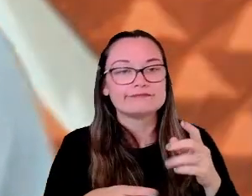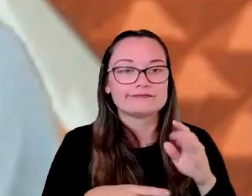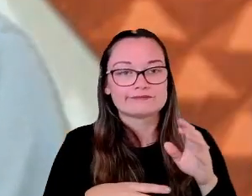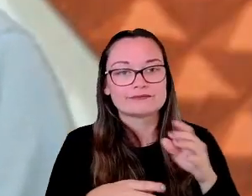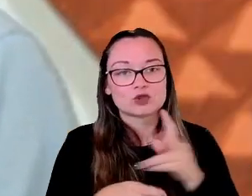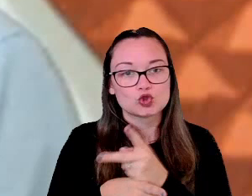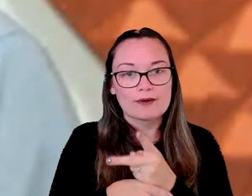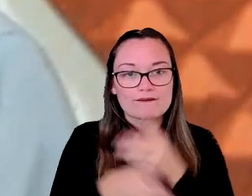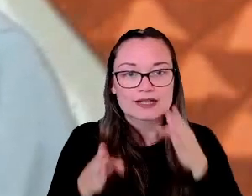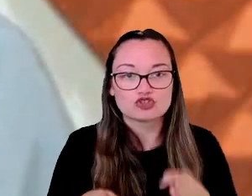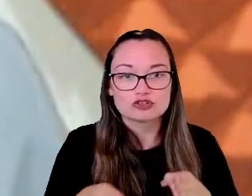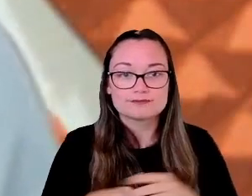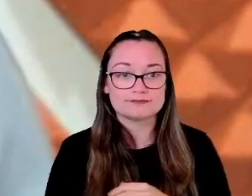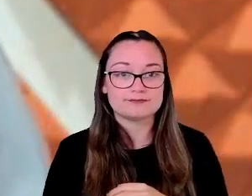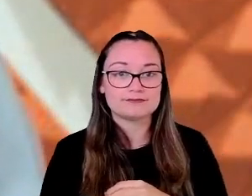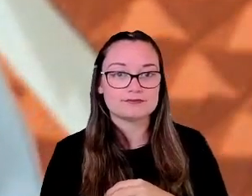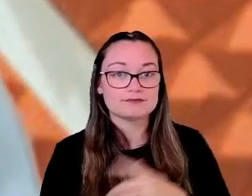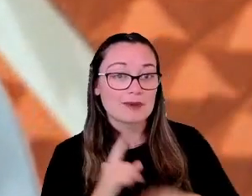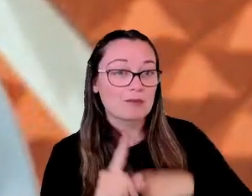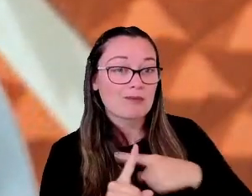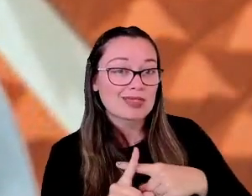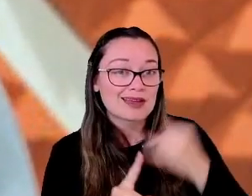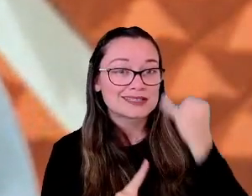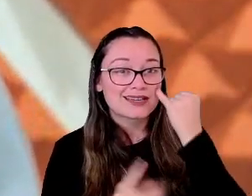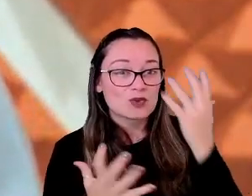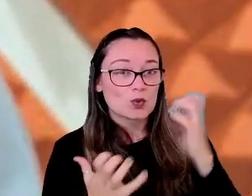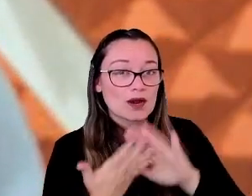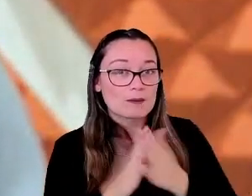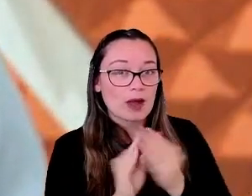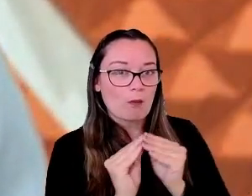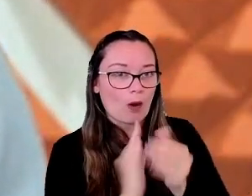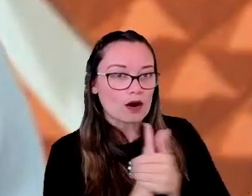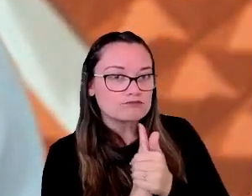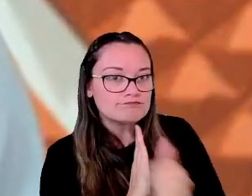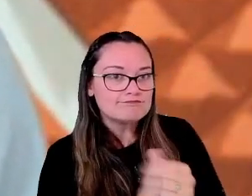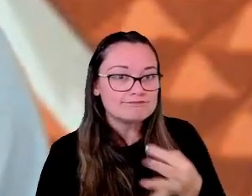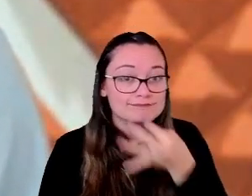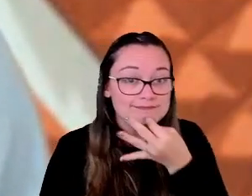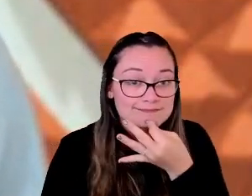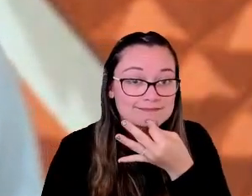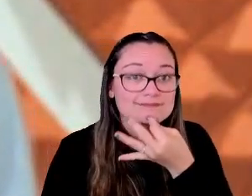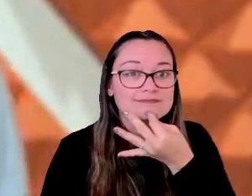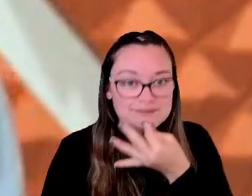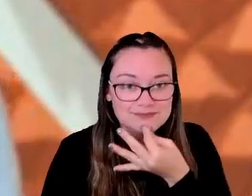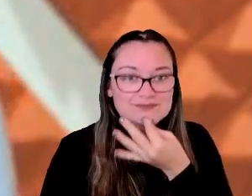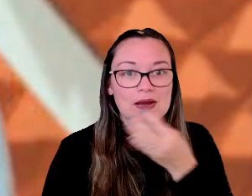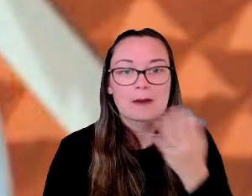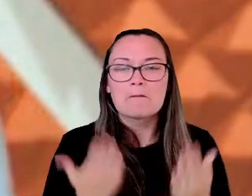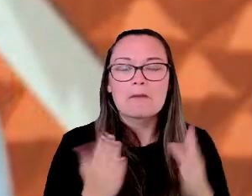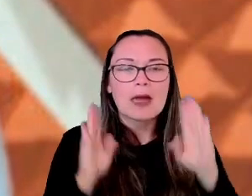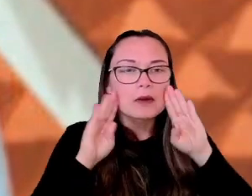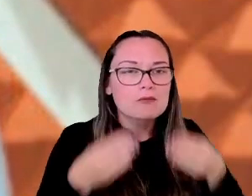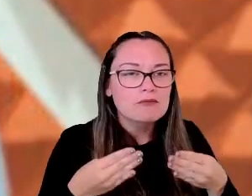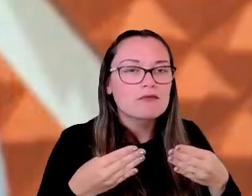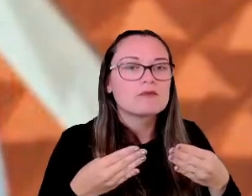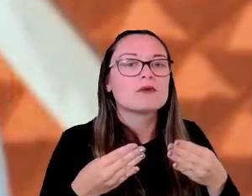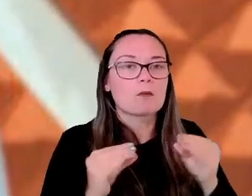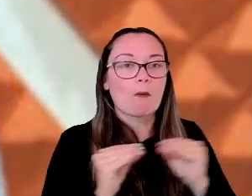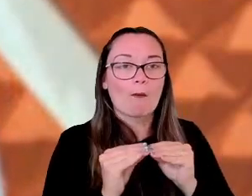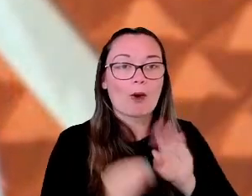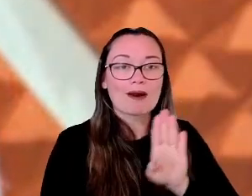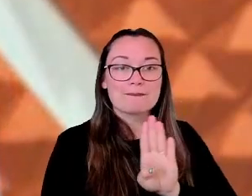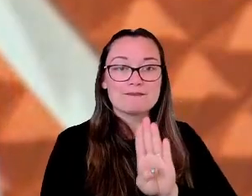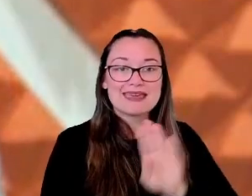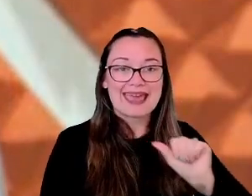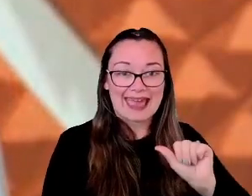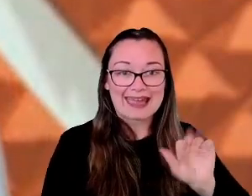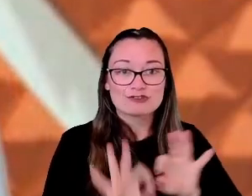Also, if you want to be more of a naturalist, more of an expert, then that might require you to move forward with a bachelor's degree because now